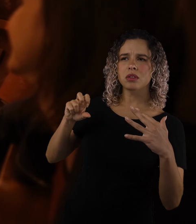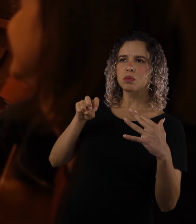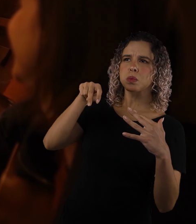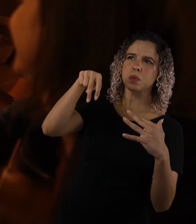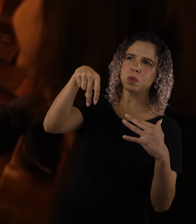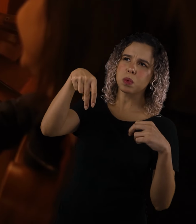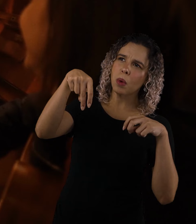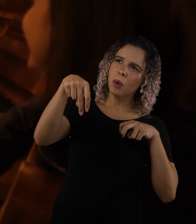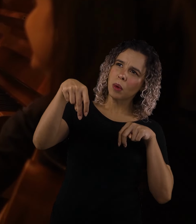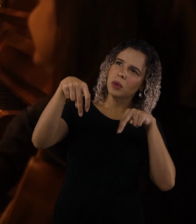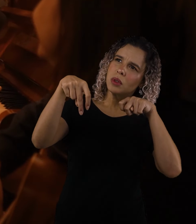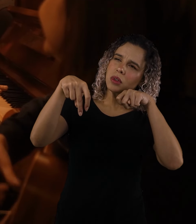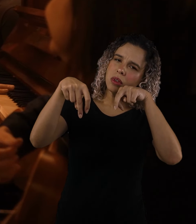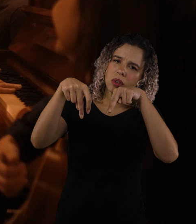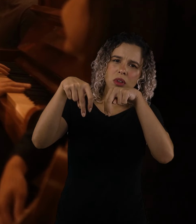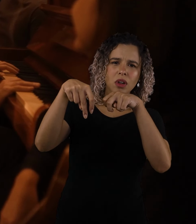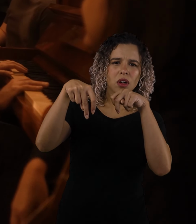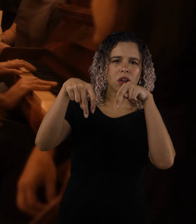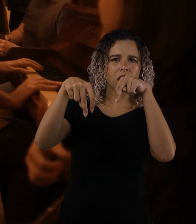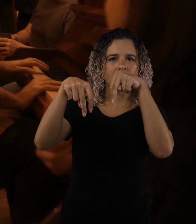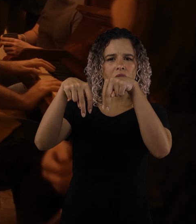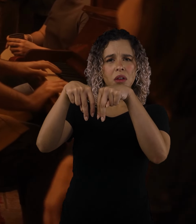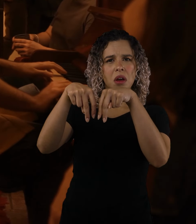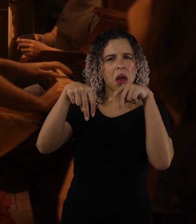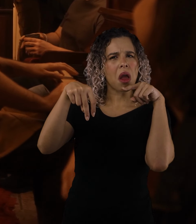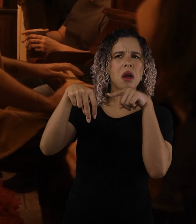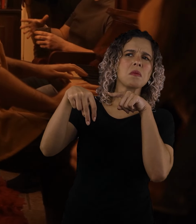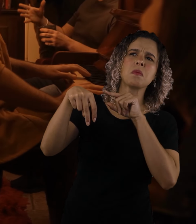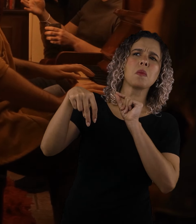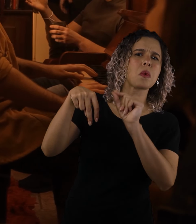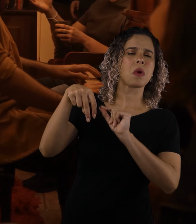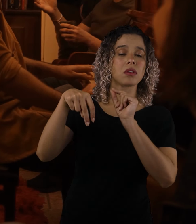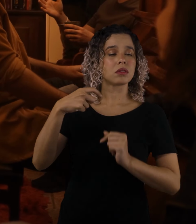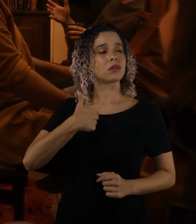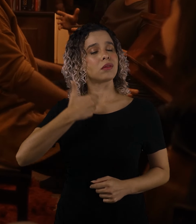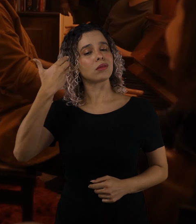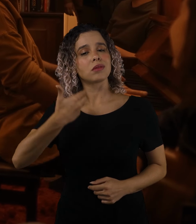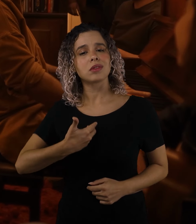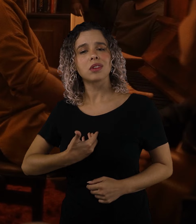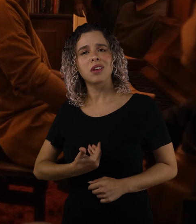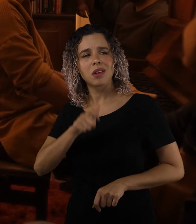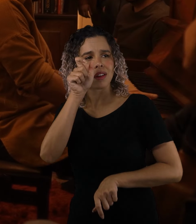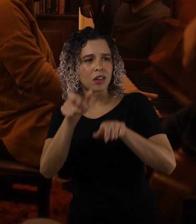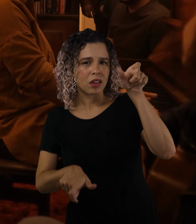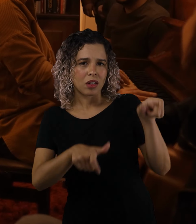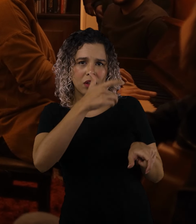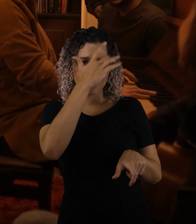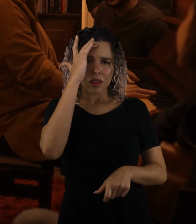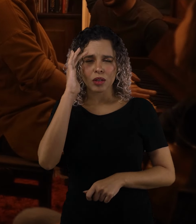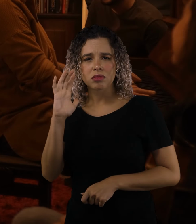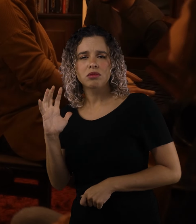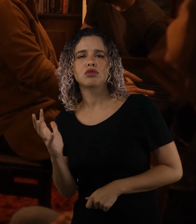Ao lado, Silvia toca violão. He called himself the savior of the human